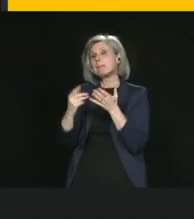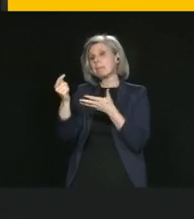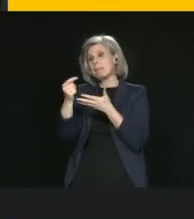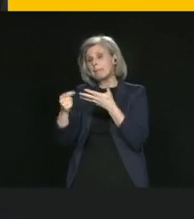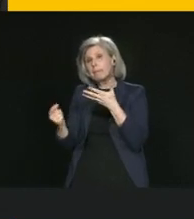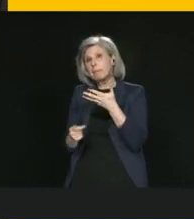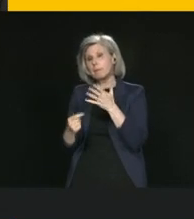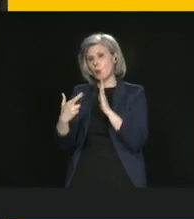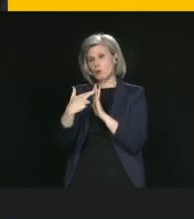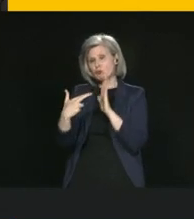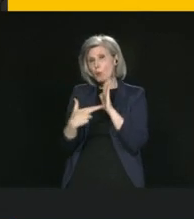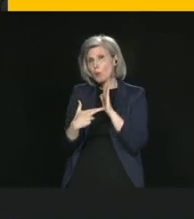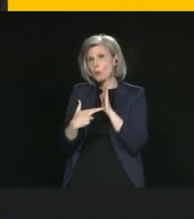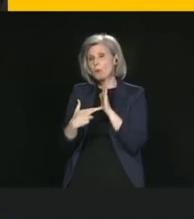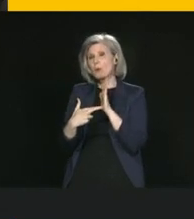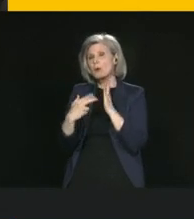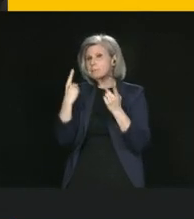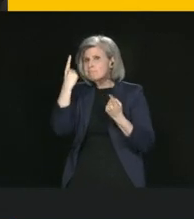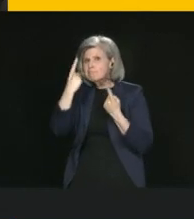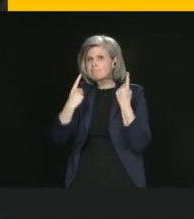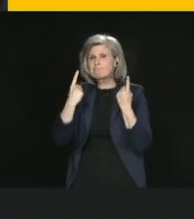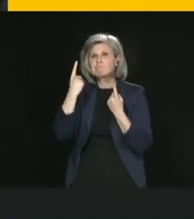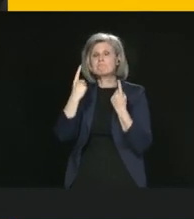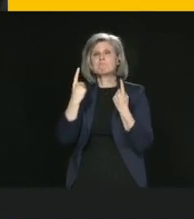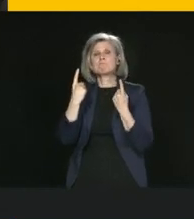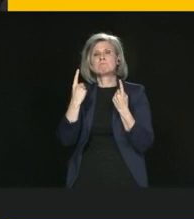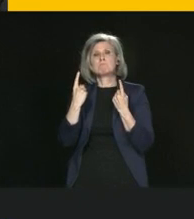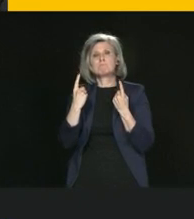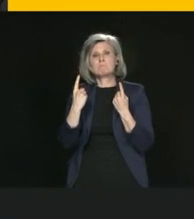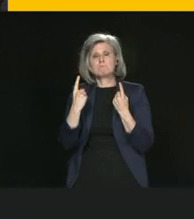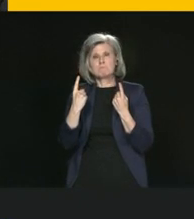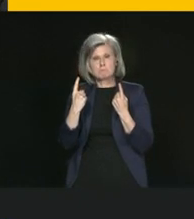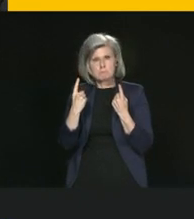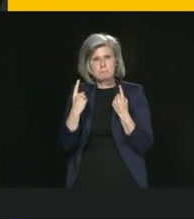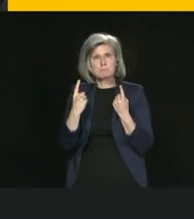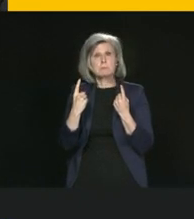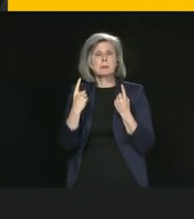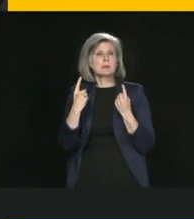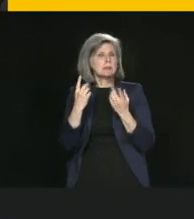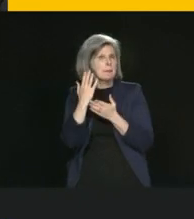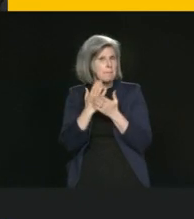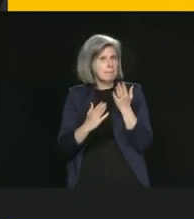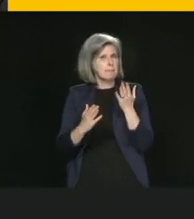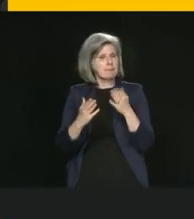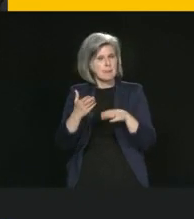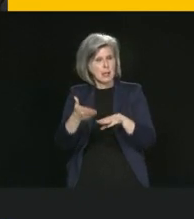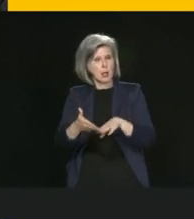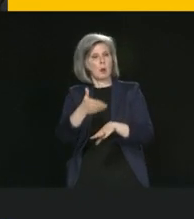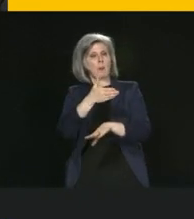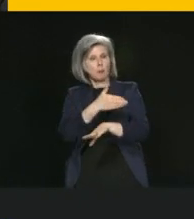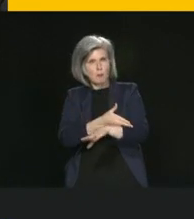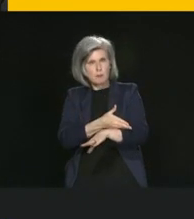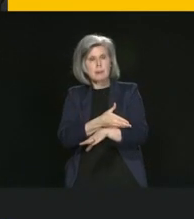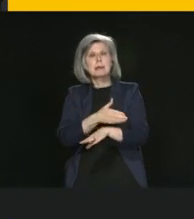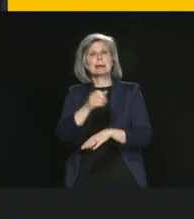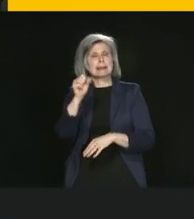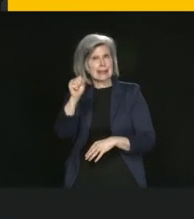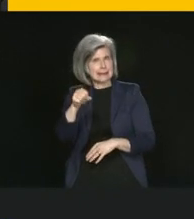some significant improvements, yet still modest improvements with respect to the labor